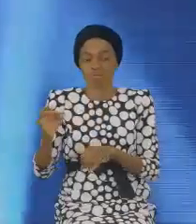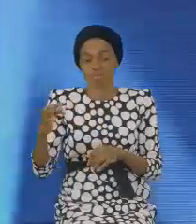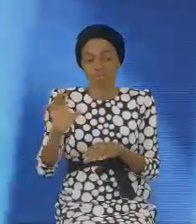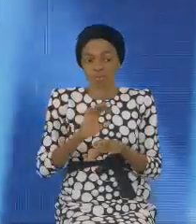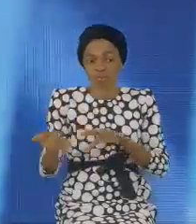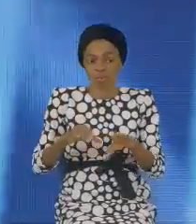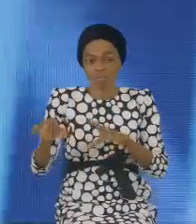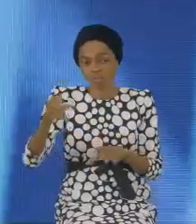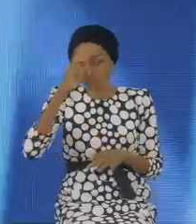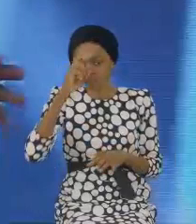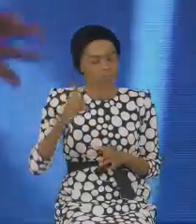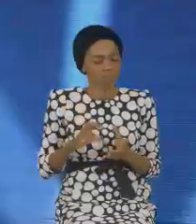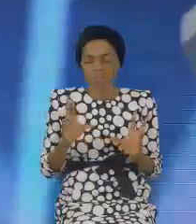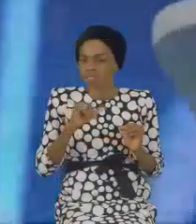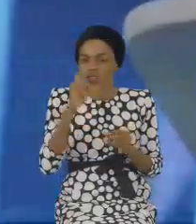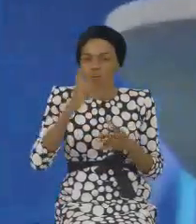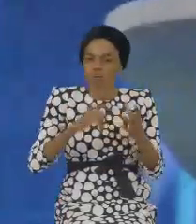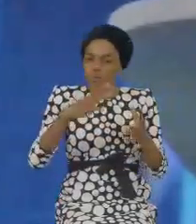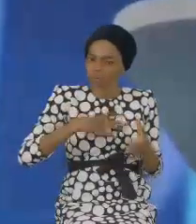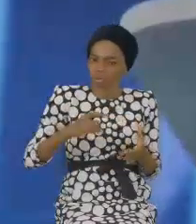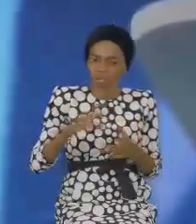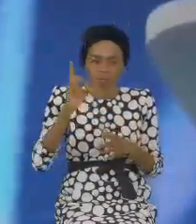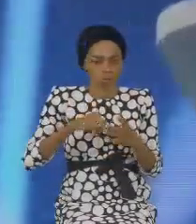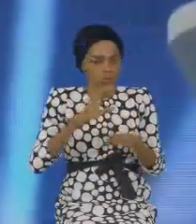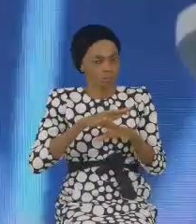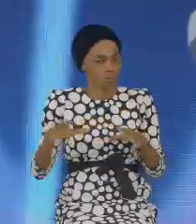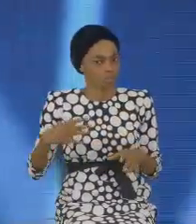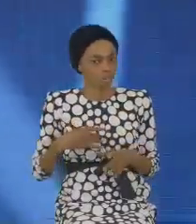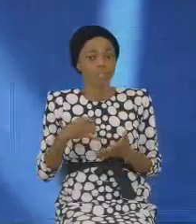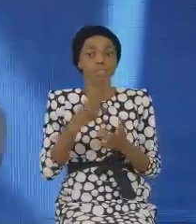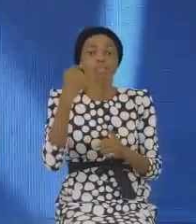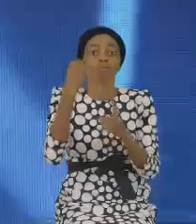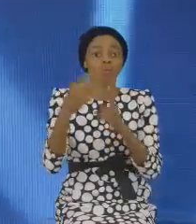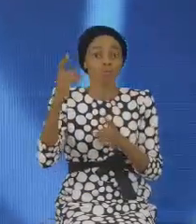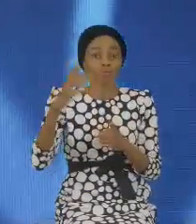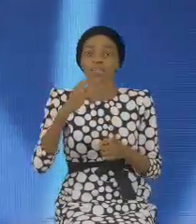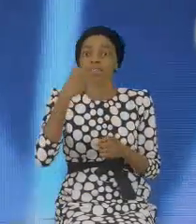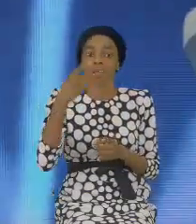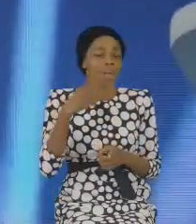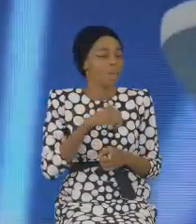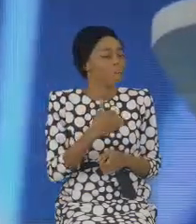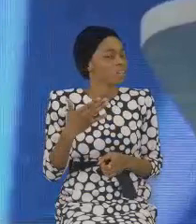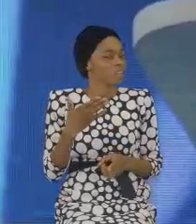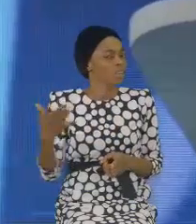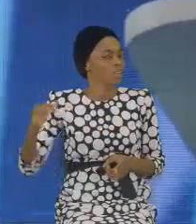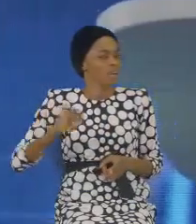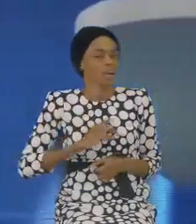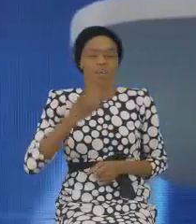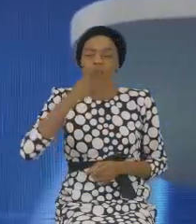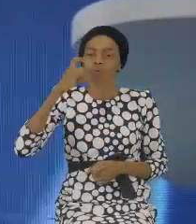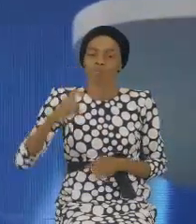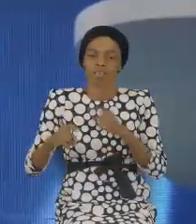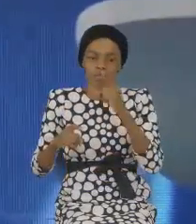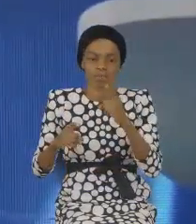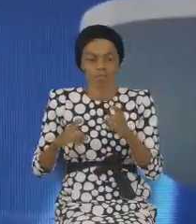you like, what you don't like. It's the word of God, and it says, "What thing soever I command you, observe